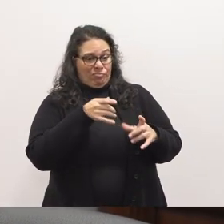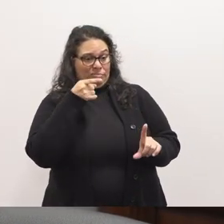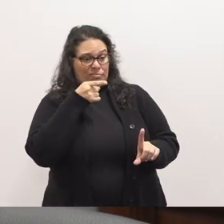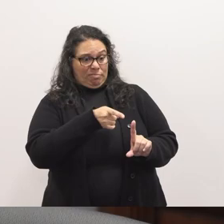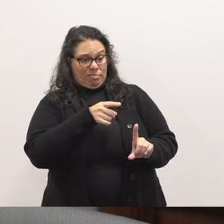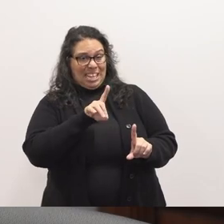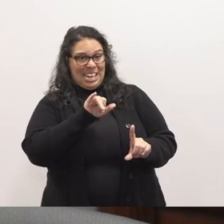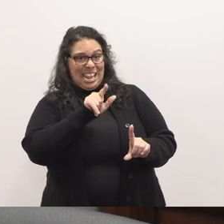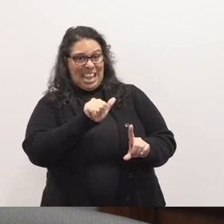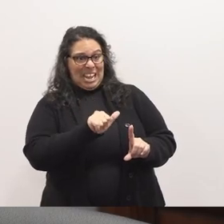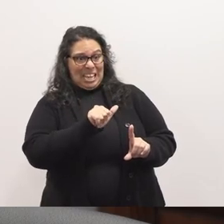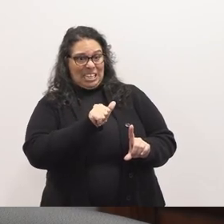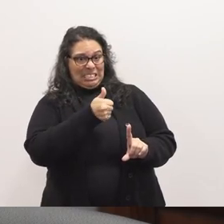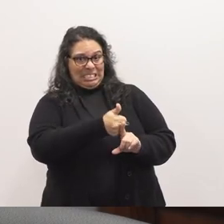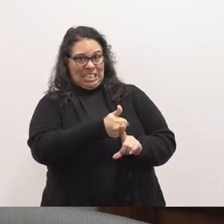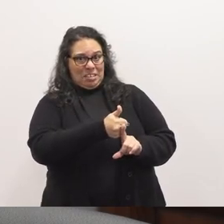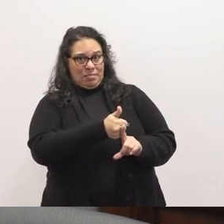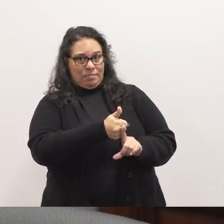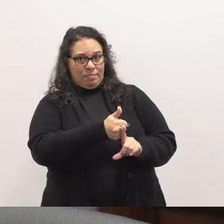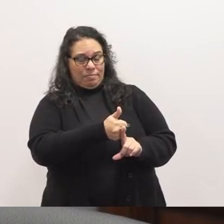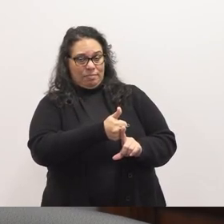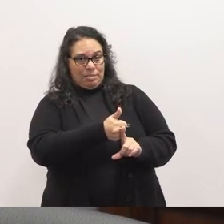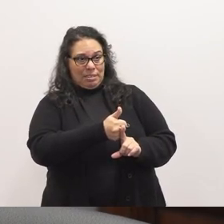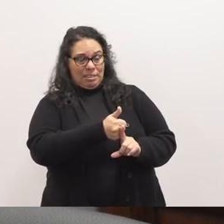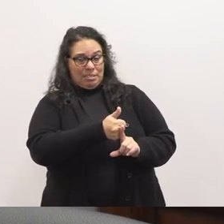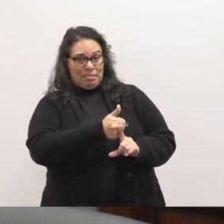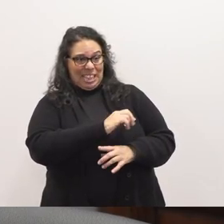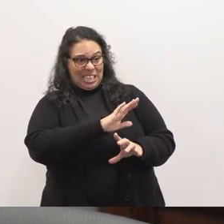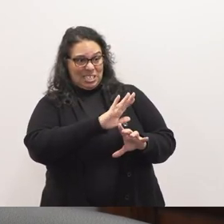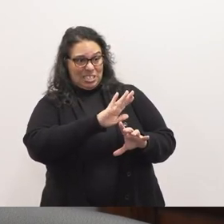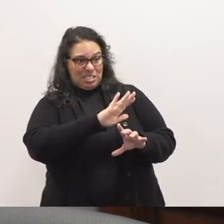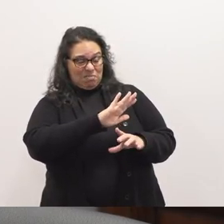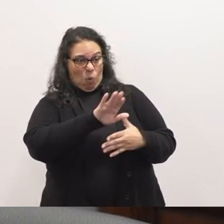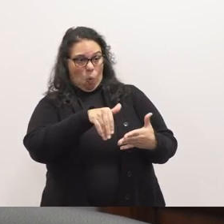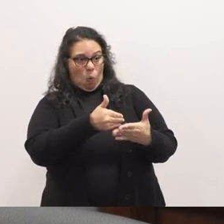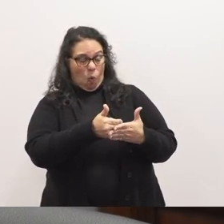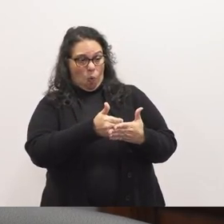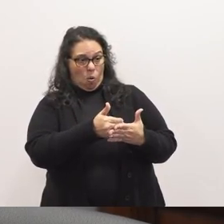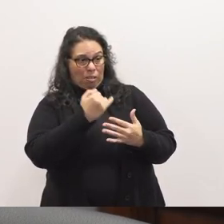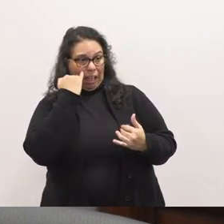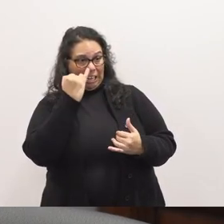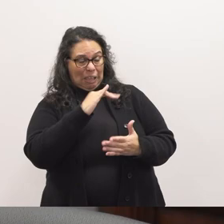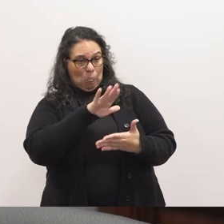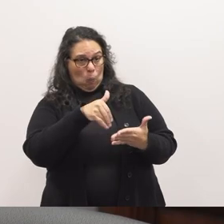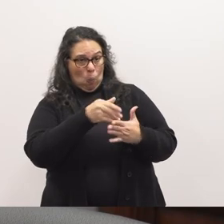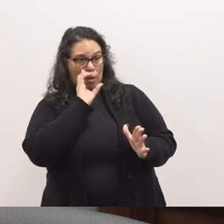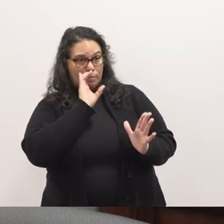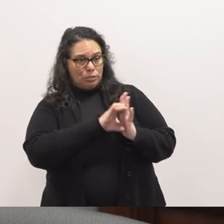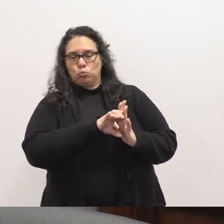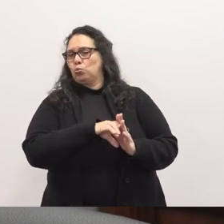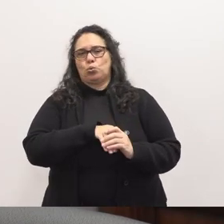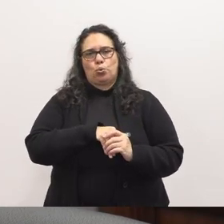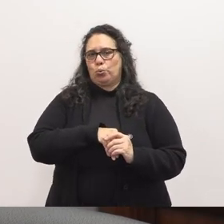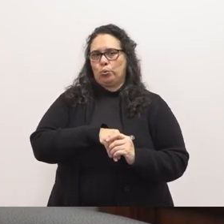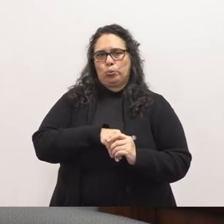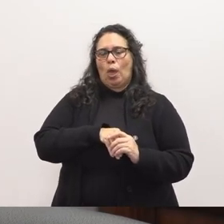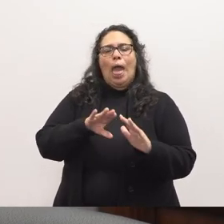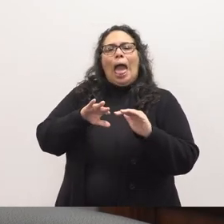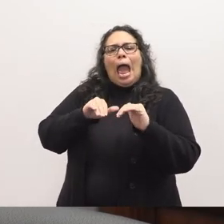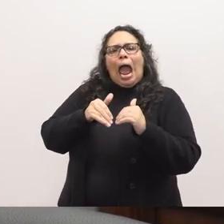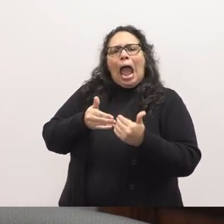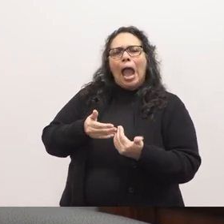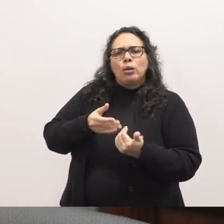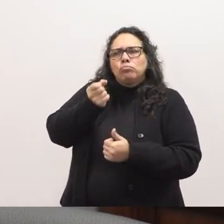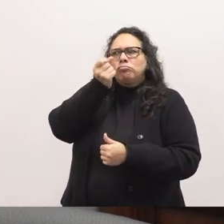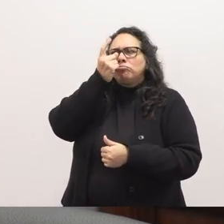the complete picture. You know, how do we navigate what we're hearing from, let's say, a Pulse survey,